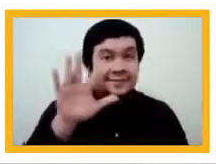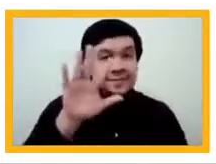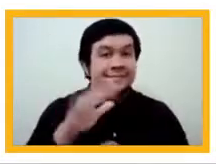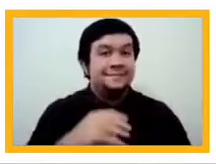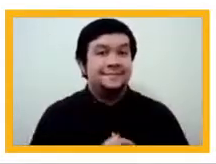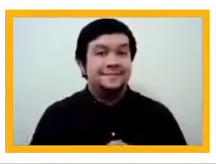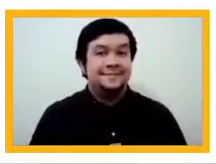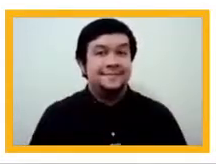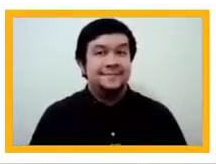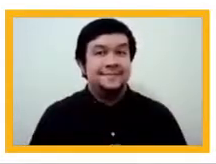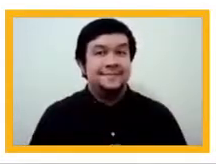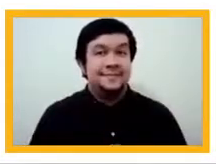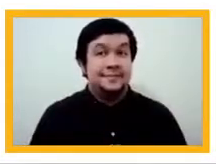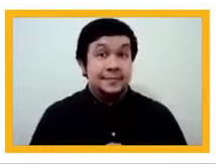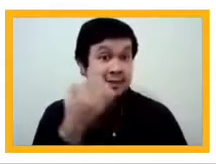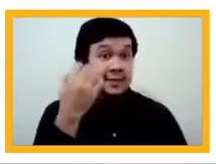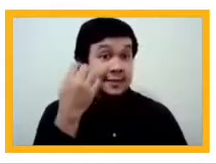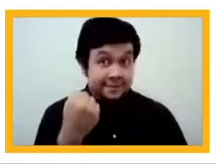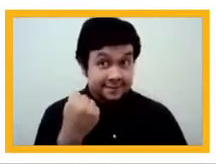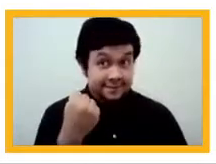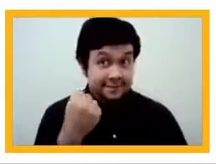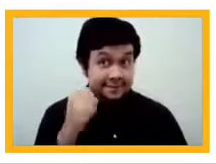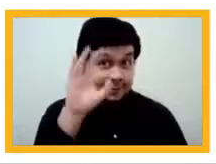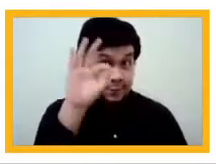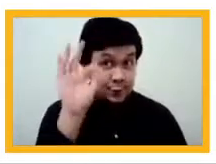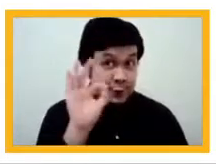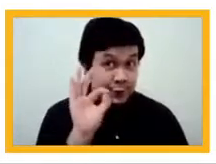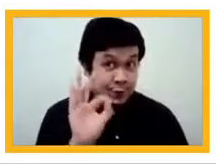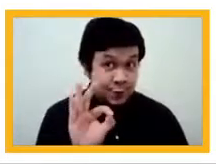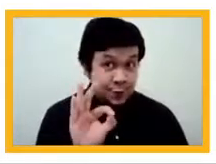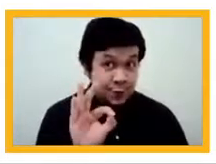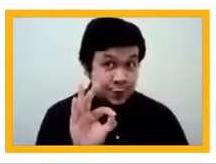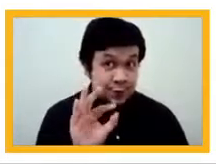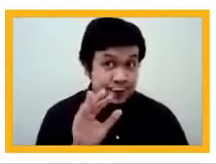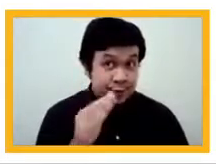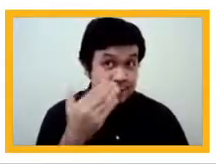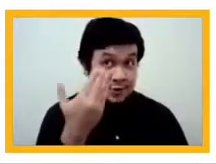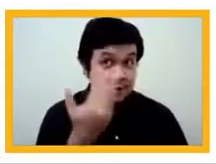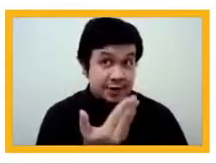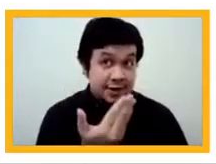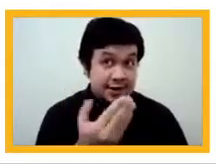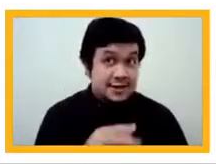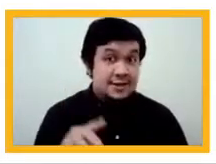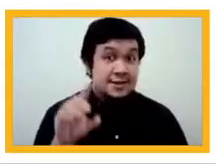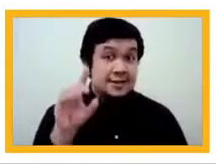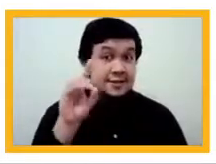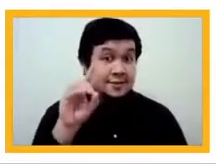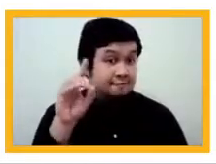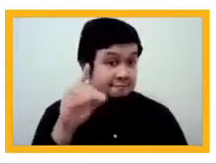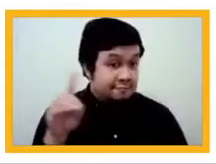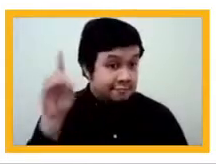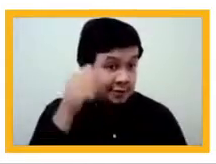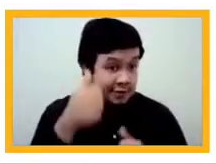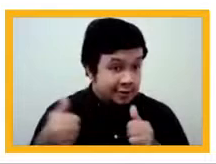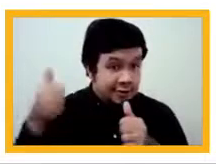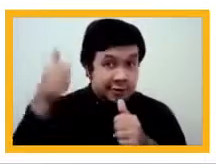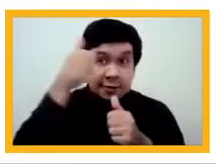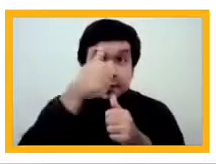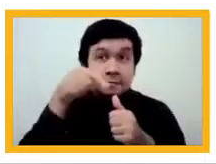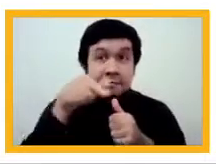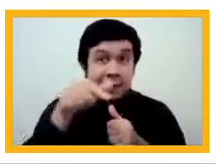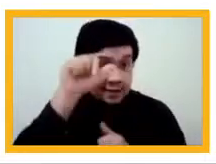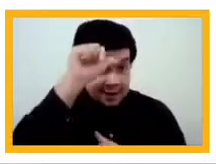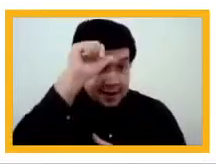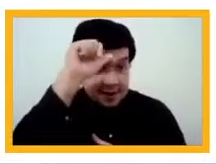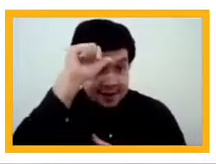Dr. Rakesh, who is saying, how can they from, he's an executive director at an institute in India, and he's asking